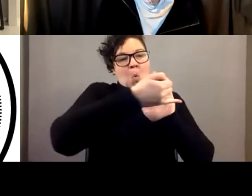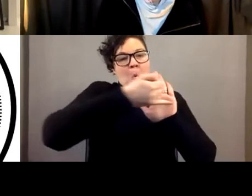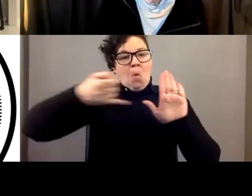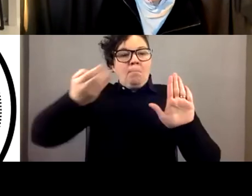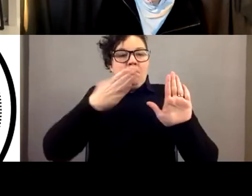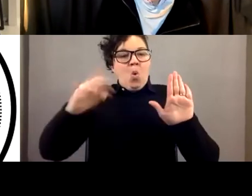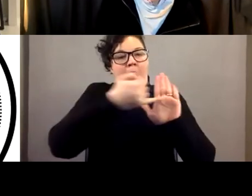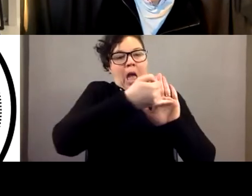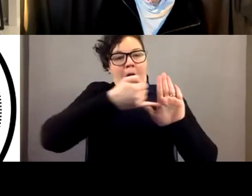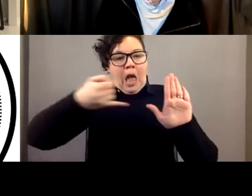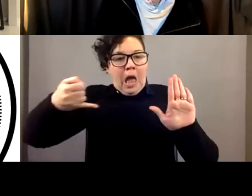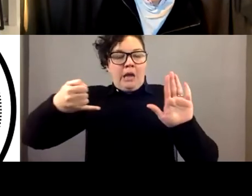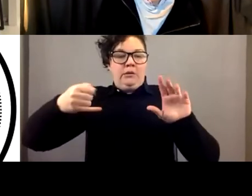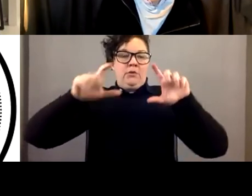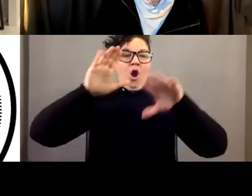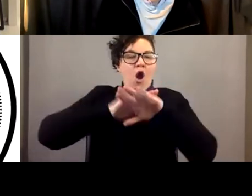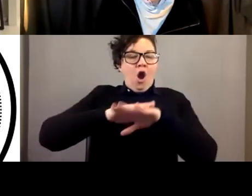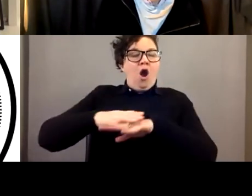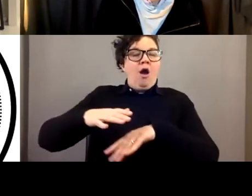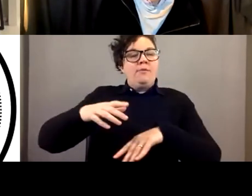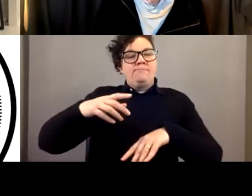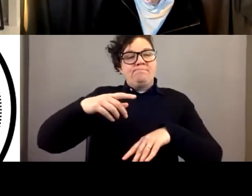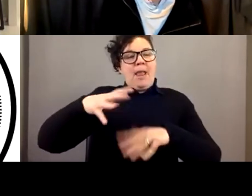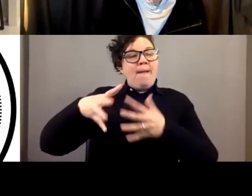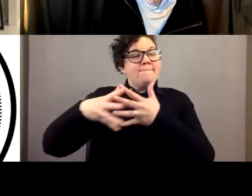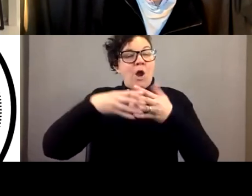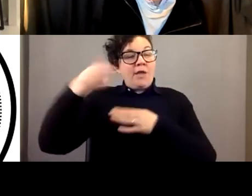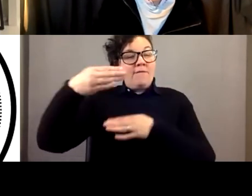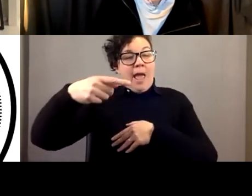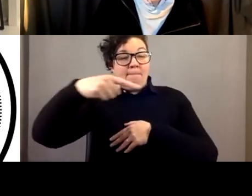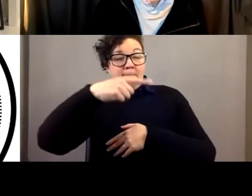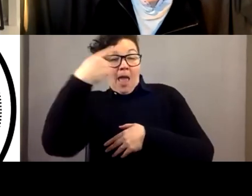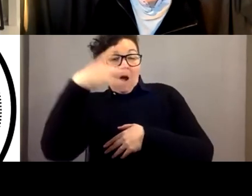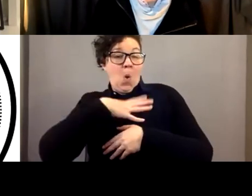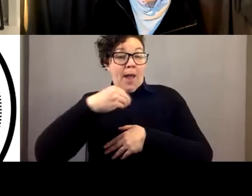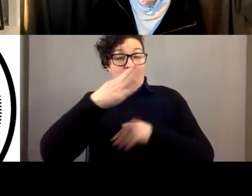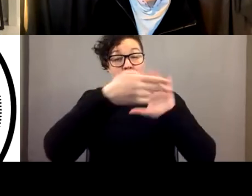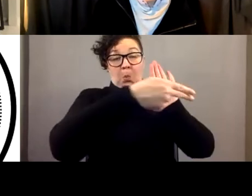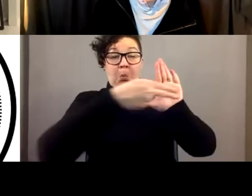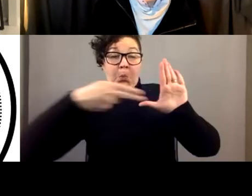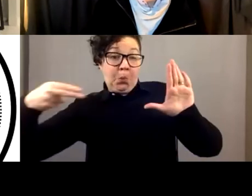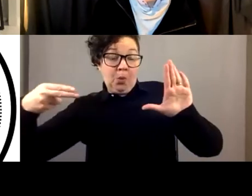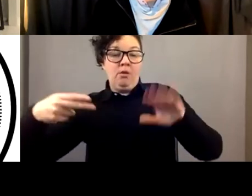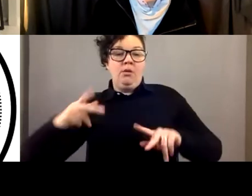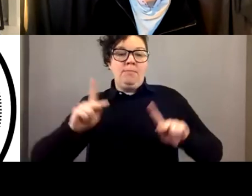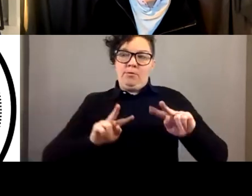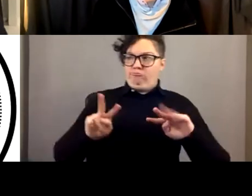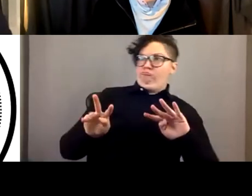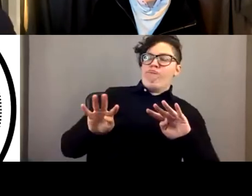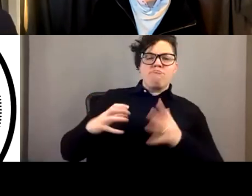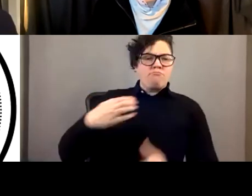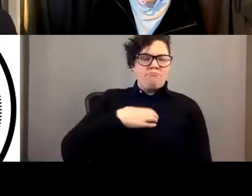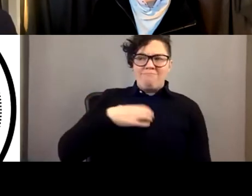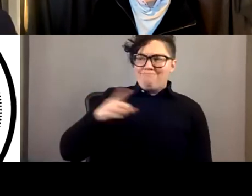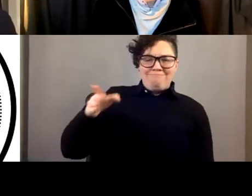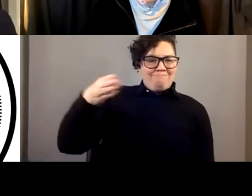flag, black with a blue line. Other students complain about the flag's presence on the school property because